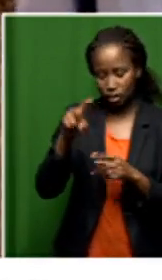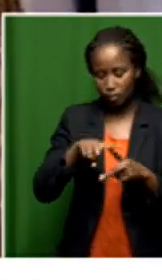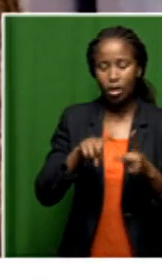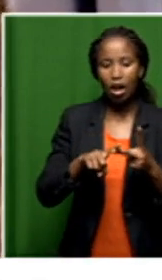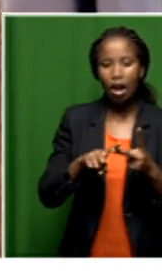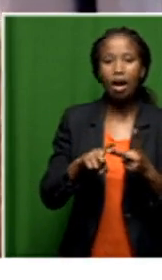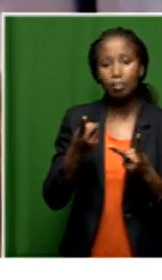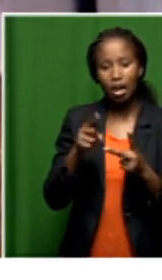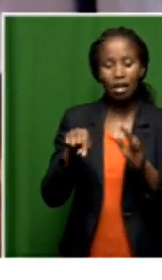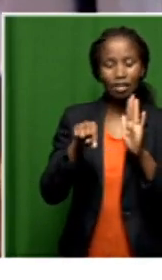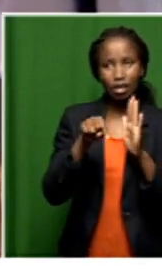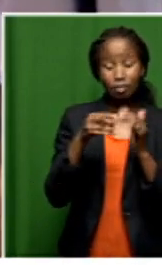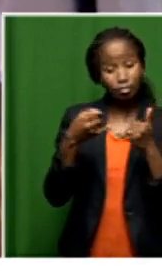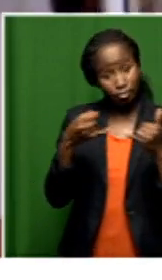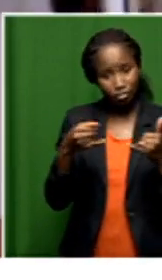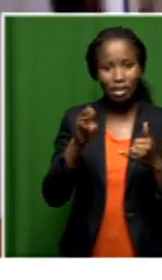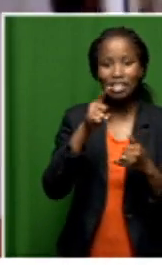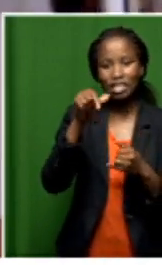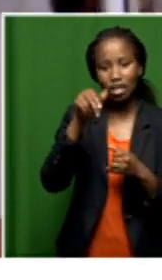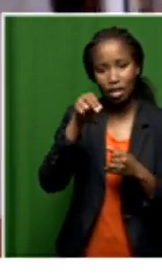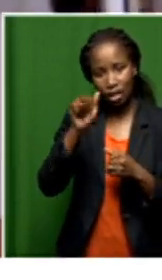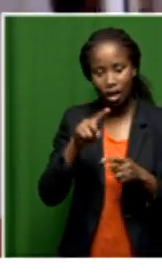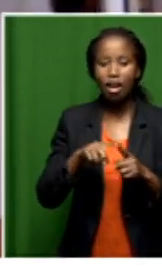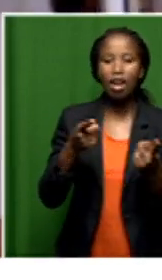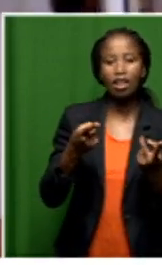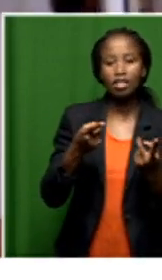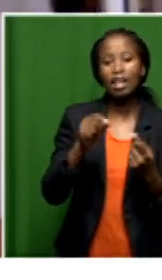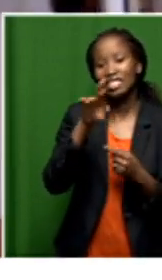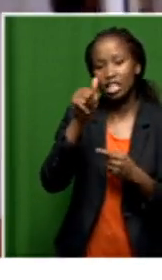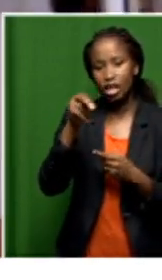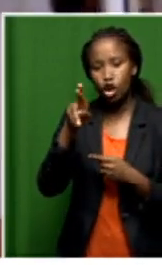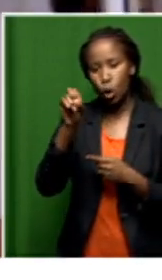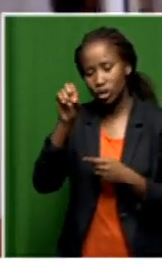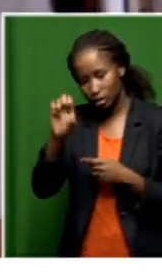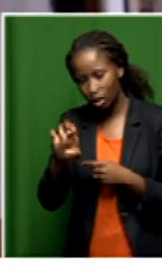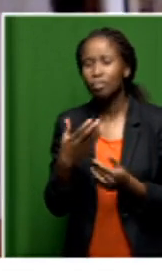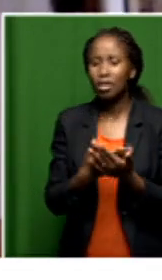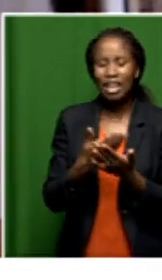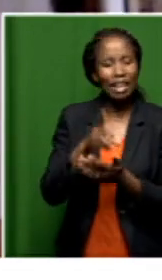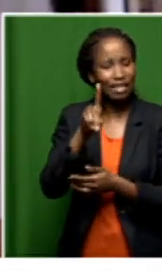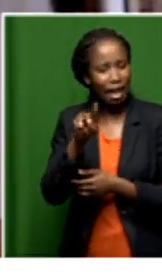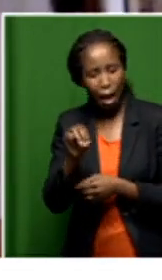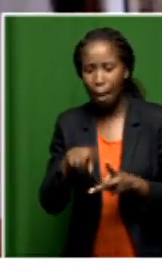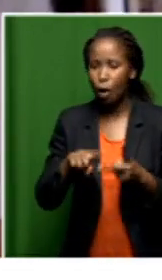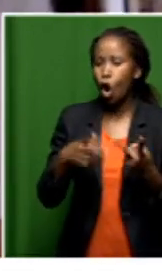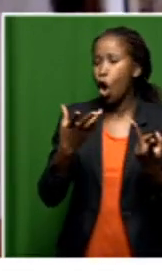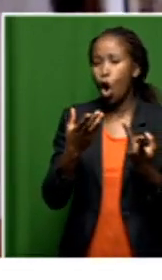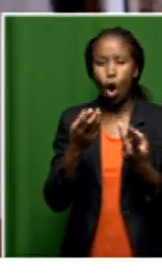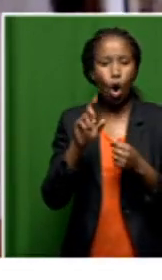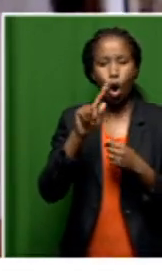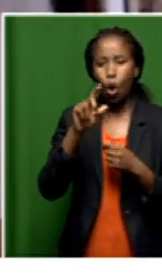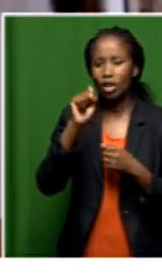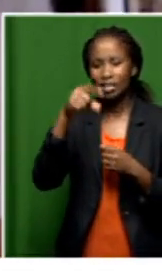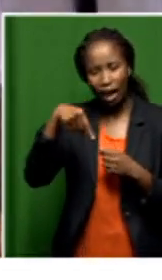Facebook, Zinah Rose and Simon, and on Twitter at Zinah Rose. And please pop me a DM or tag me in something. I look forward to connecting with